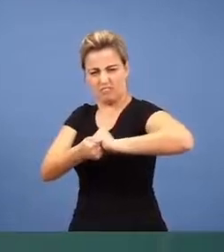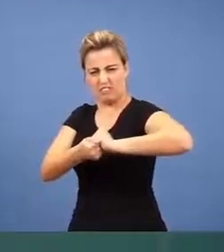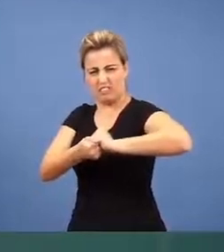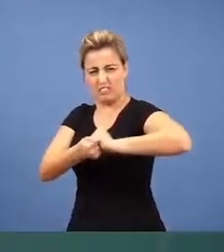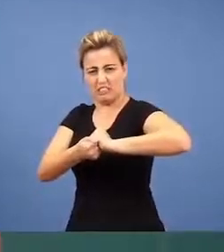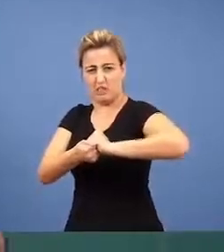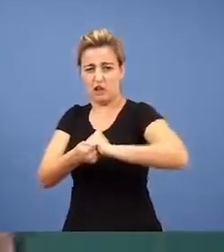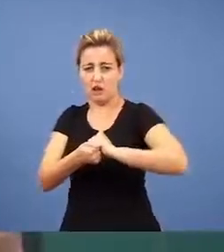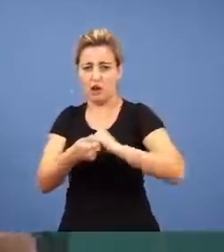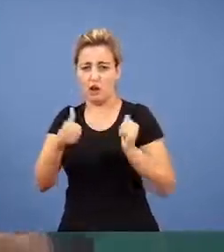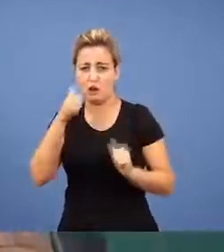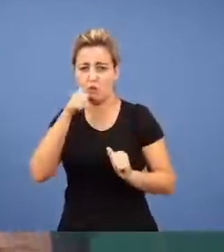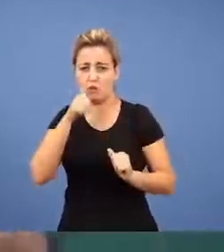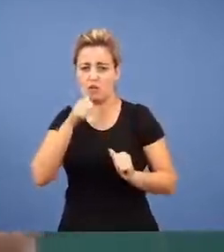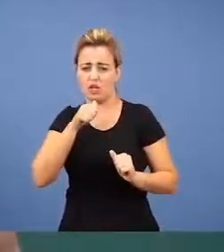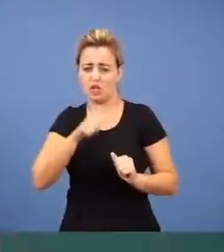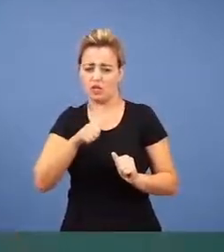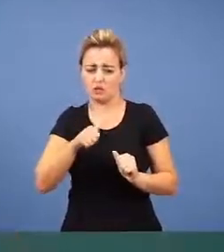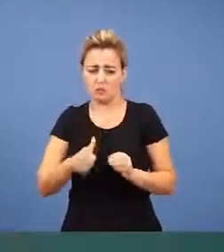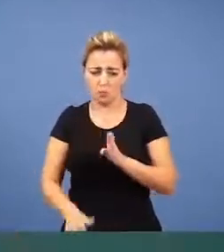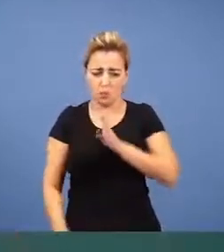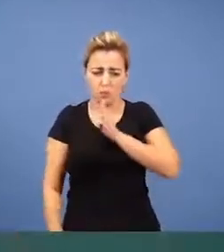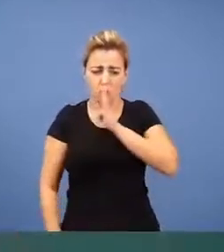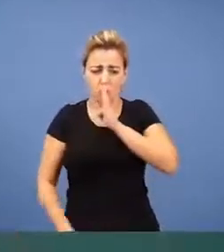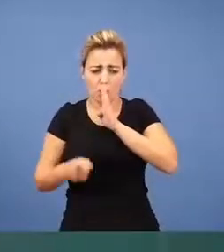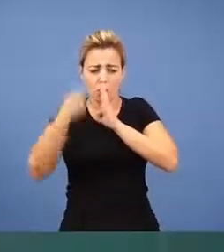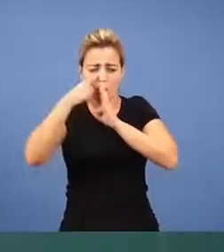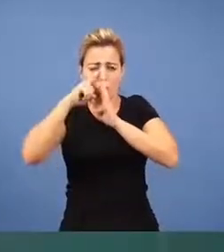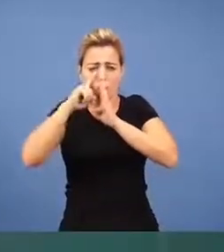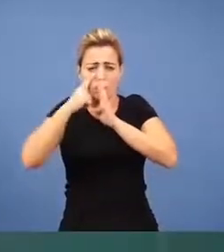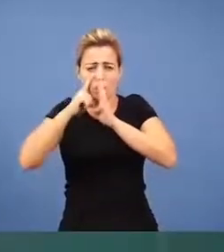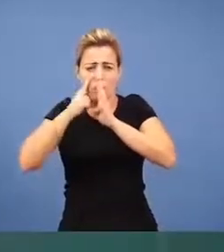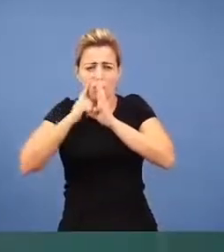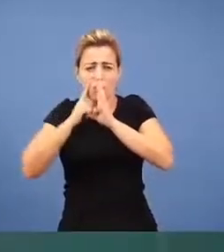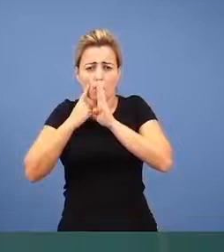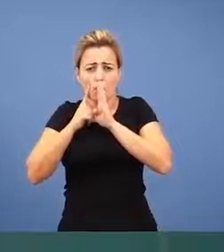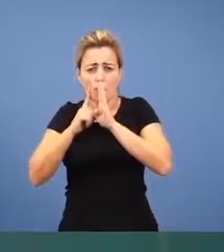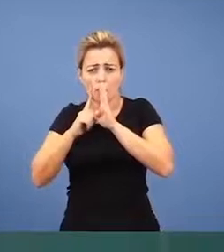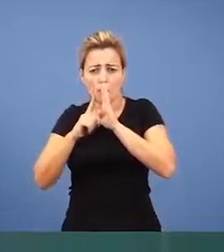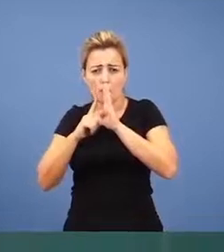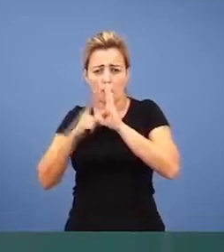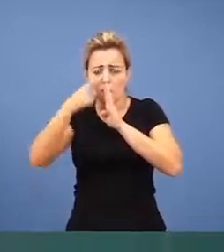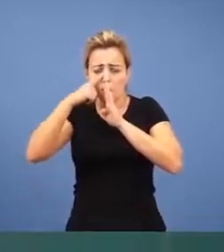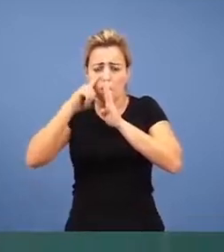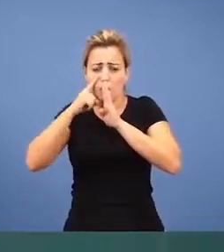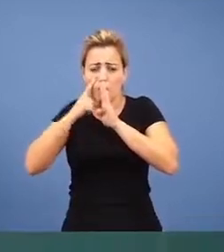The wife was very quiet. She never said anything, but she was